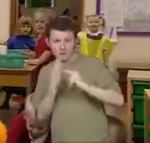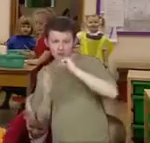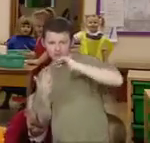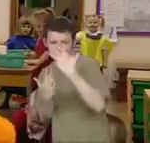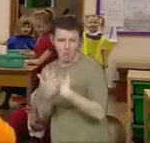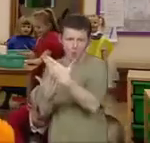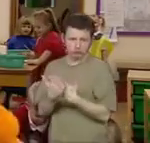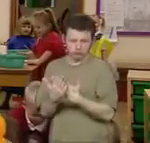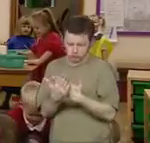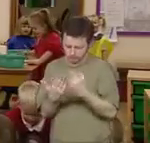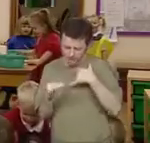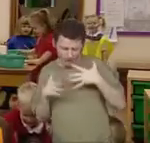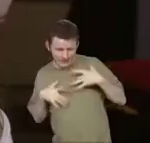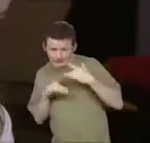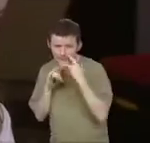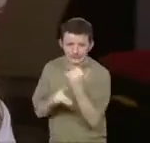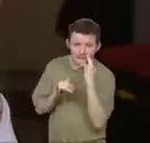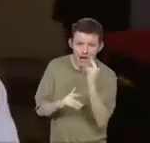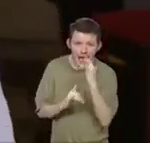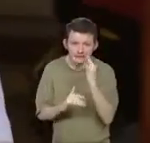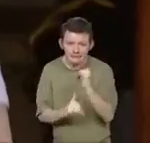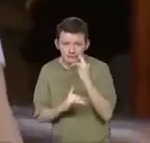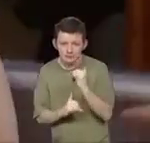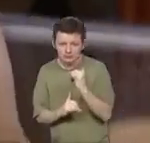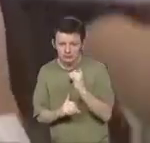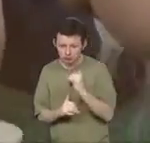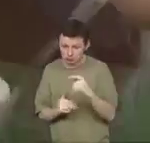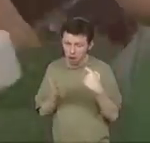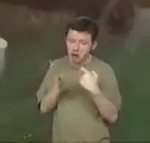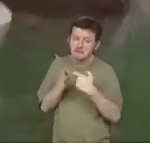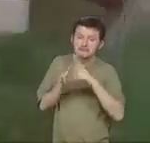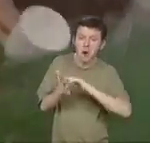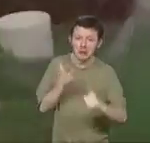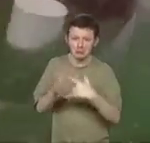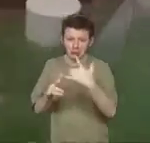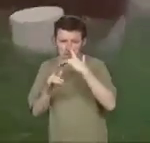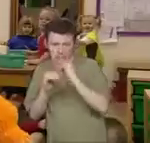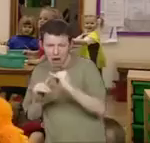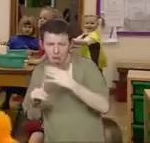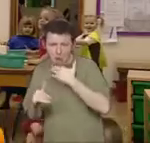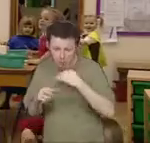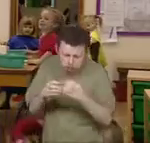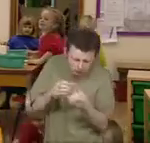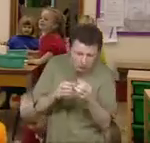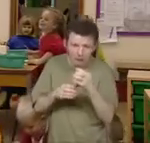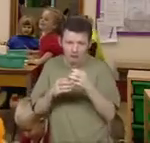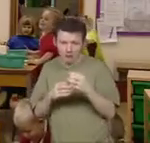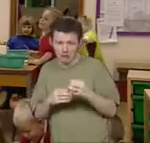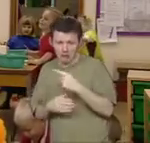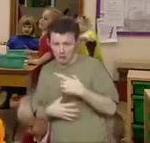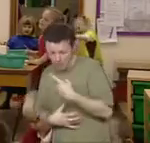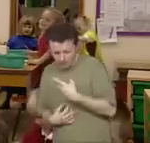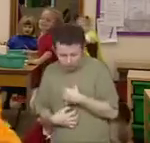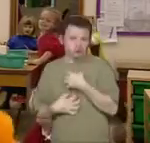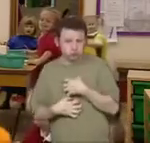Then Roma sent us a report about how Tiddly Peeps find things out by testing them. Roma had been testing a Tiddly Peep